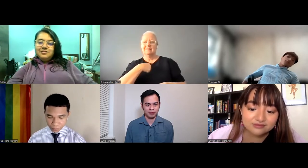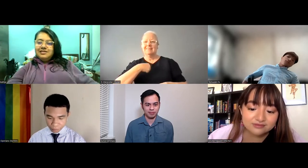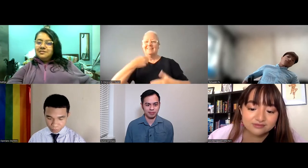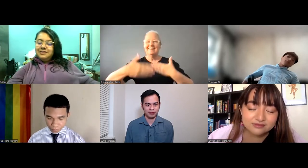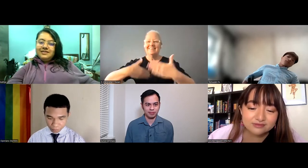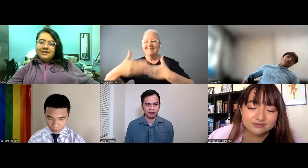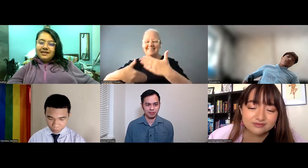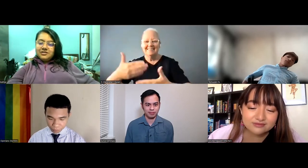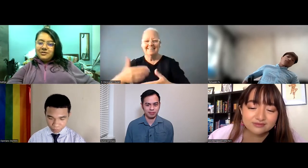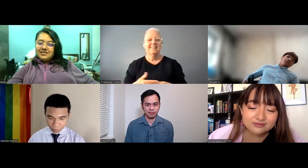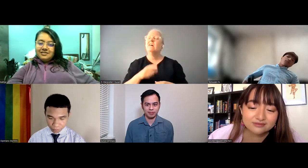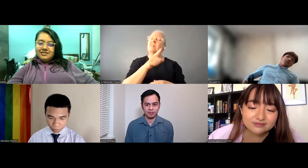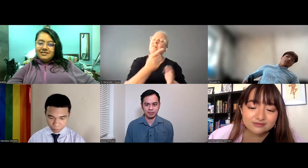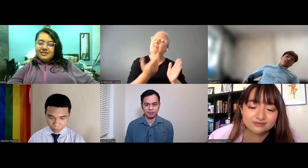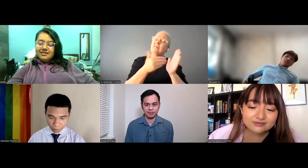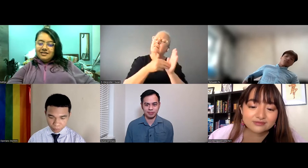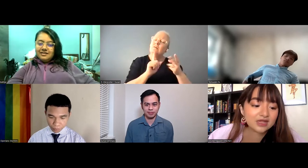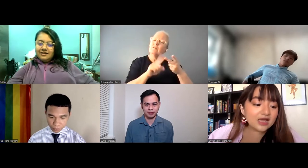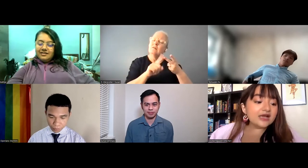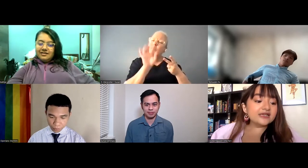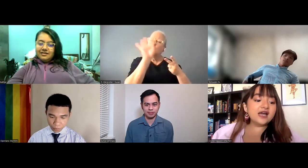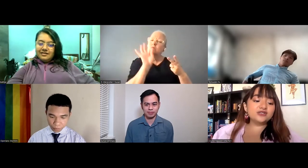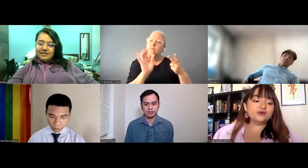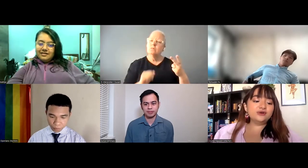Could you please repeat the next question?